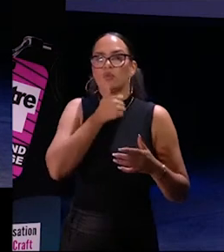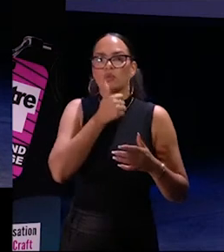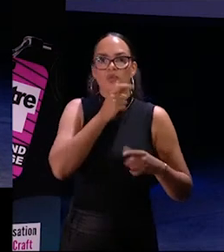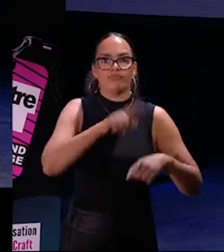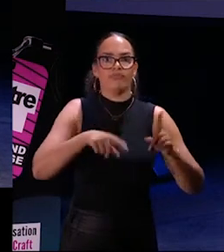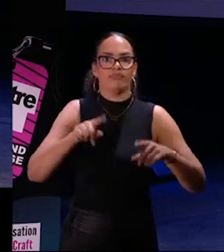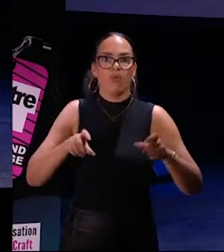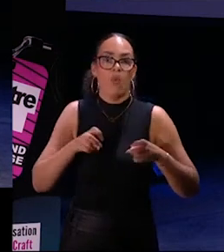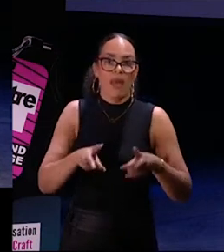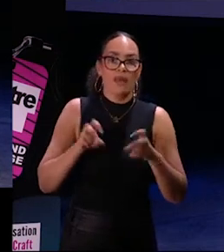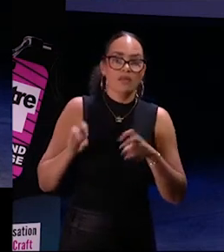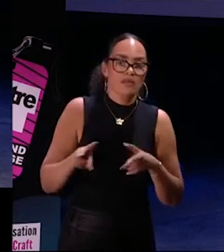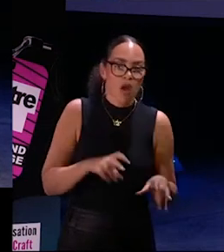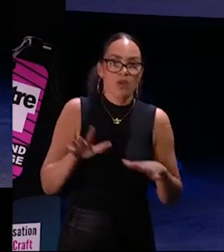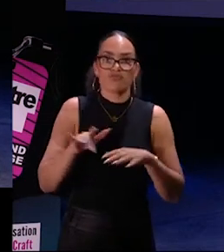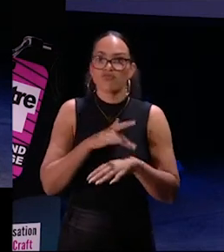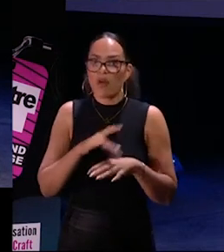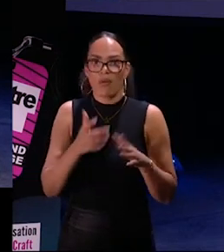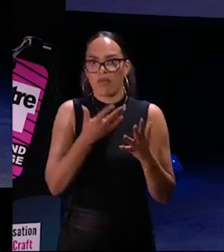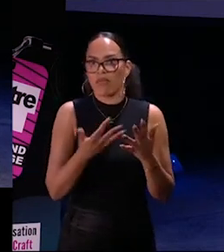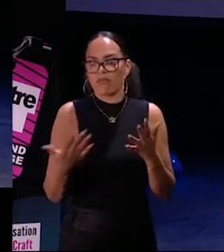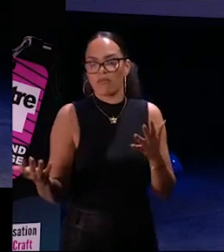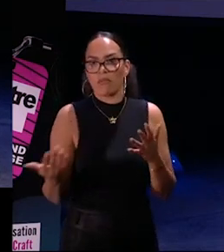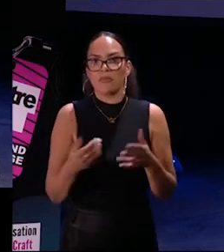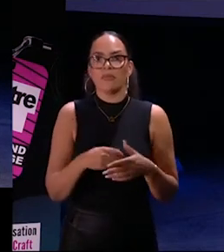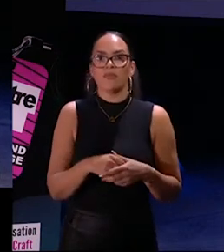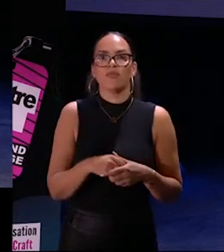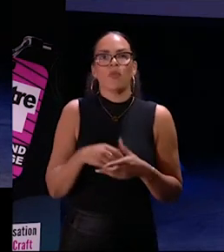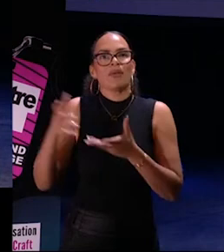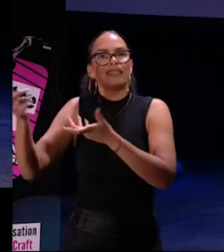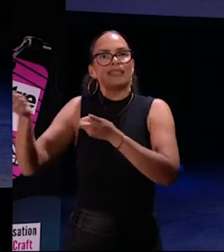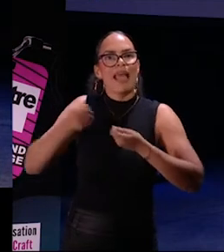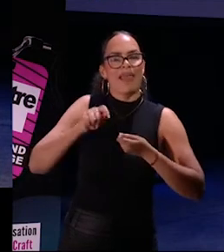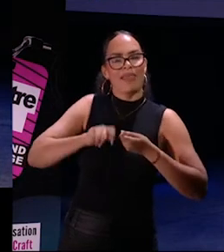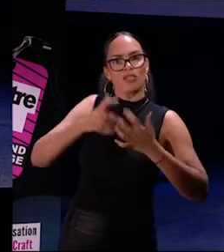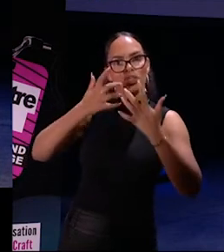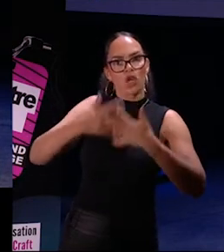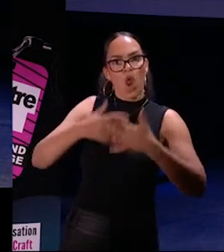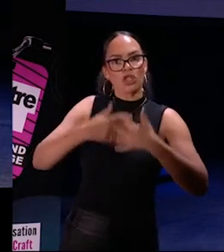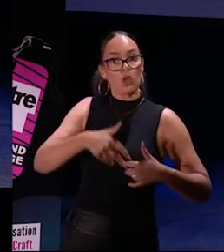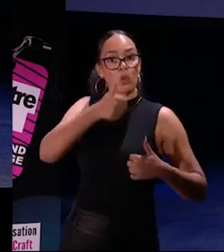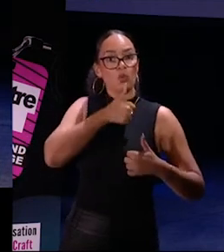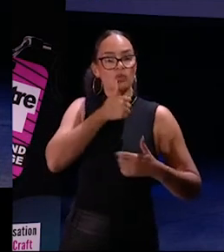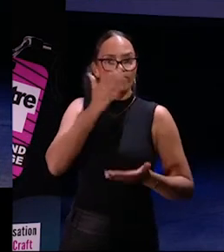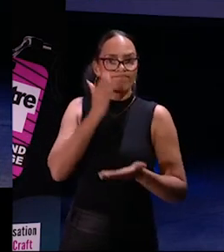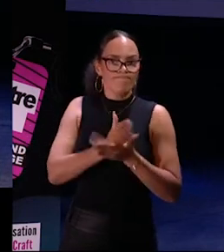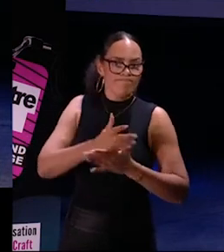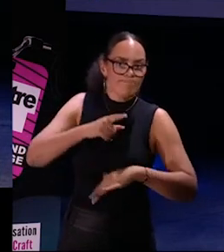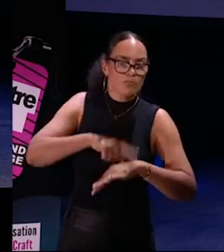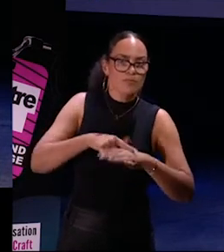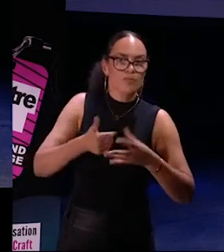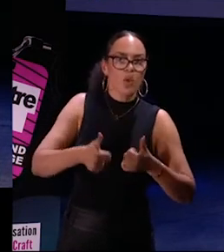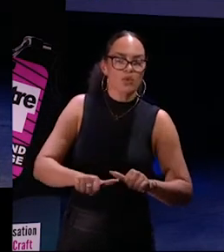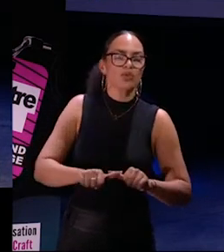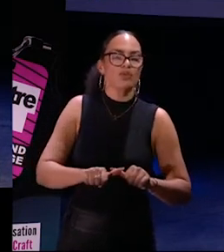in dance, drama, etc., where we're taking the technology and being able to use real-time